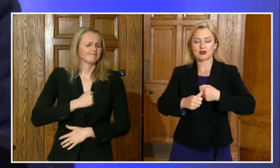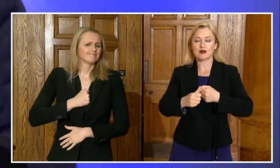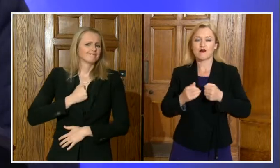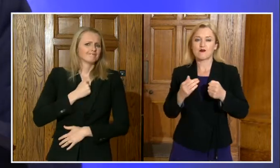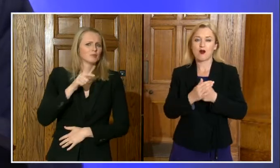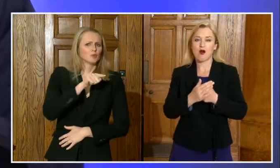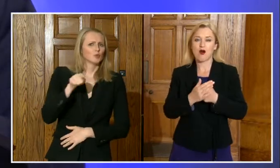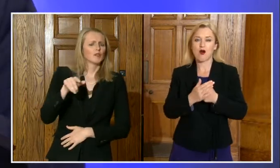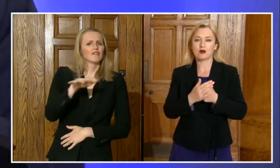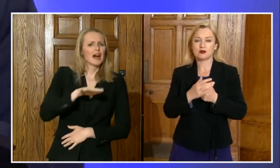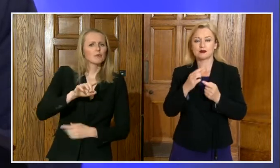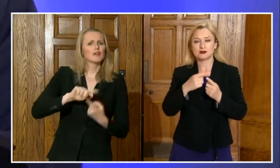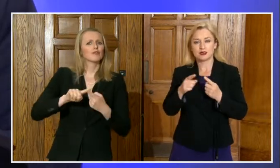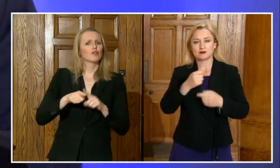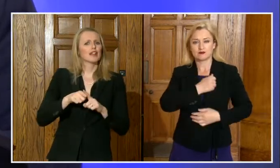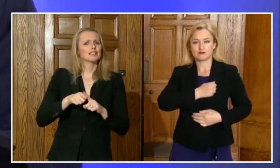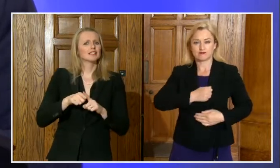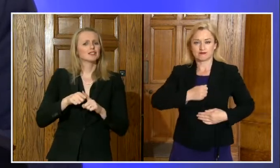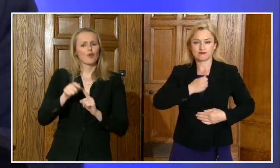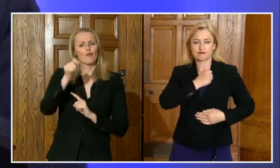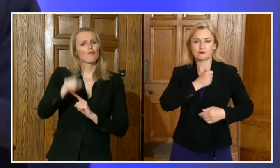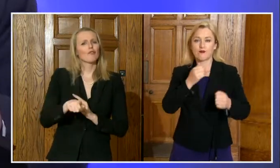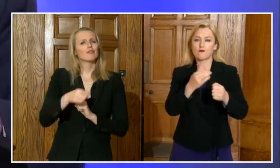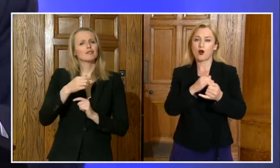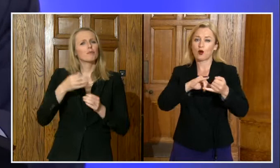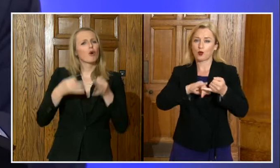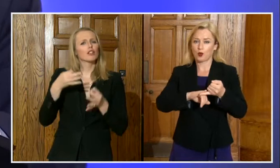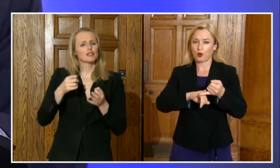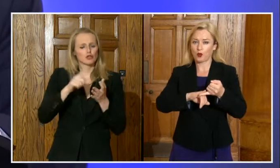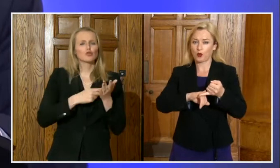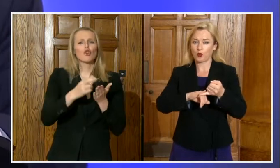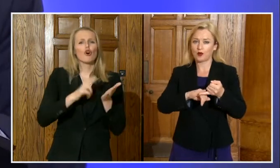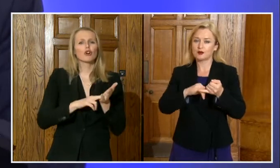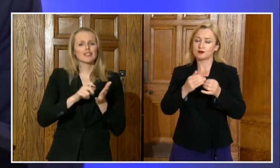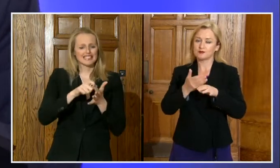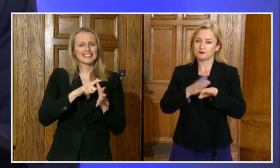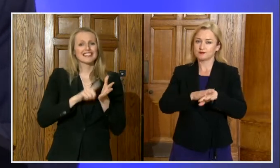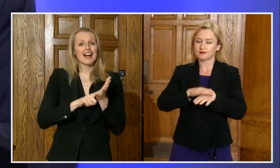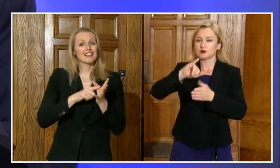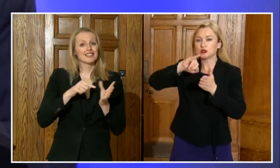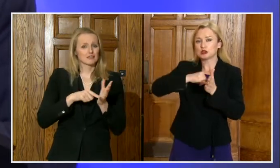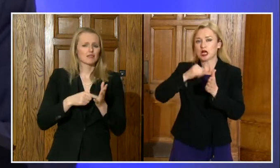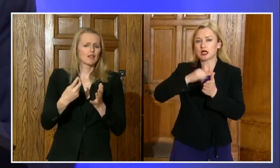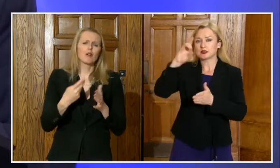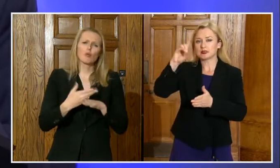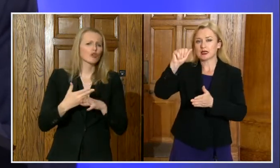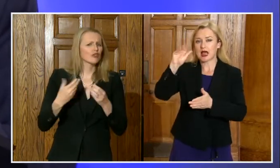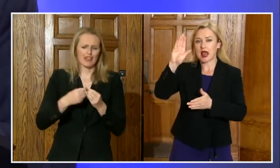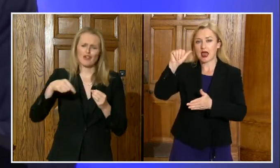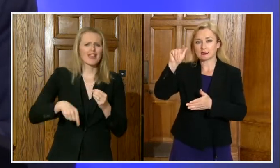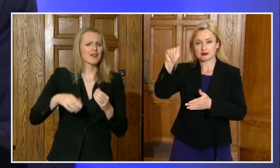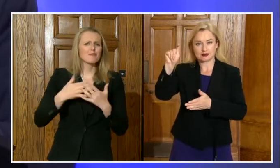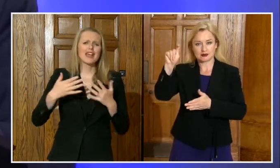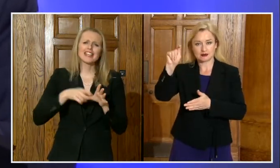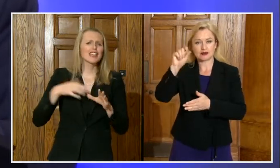and friends of the late John Dallett. Having served in this building for a number of years with John, I always found him